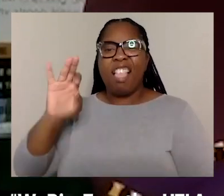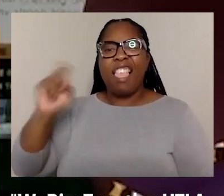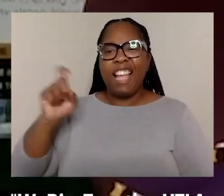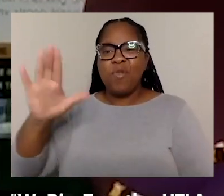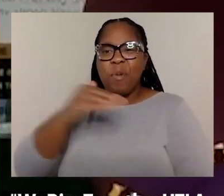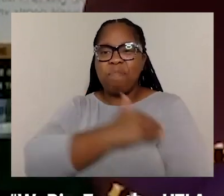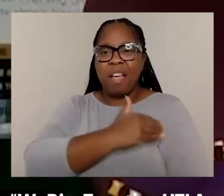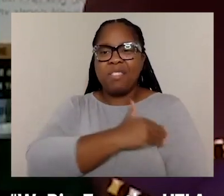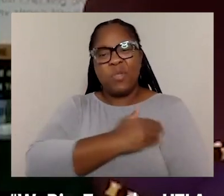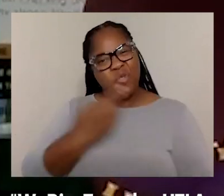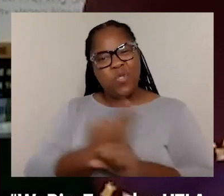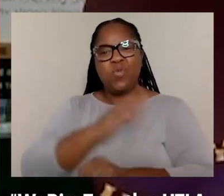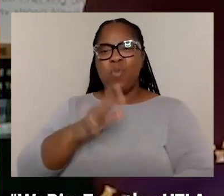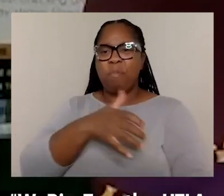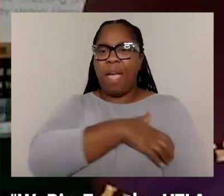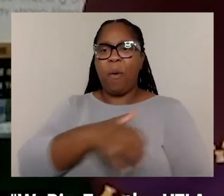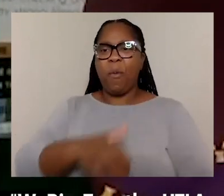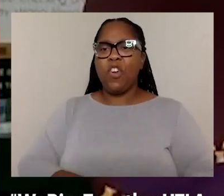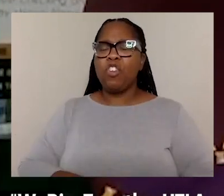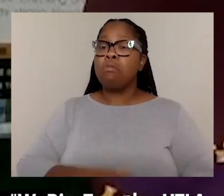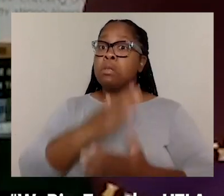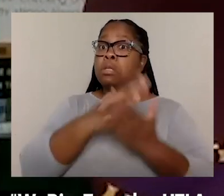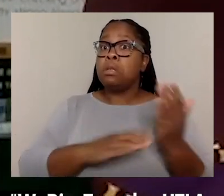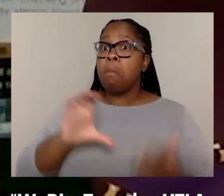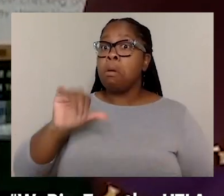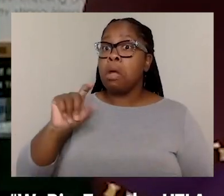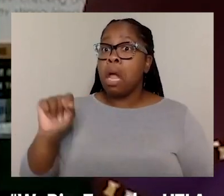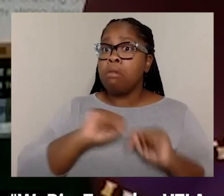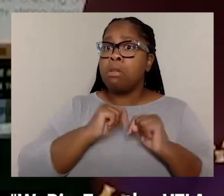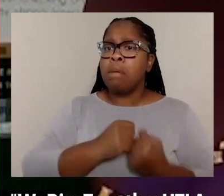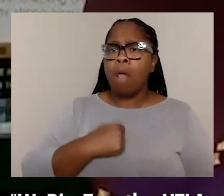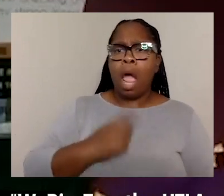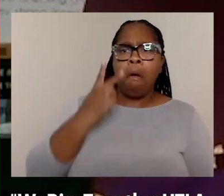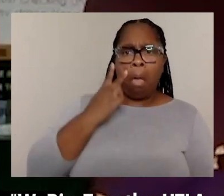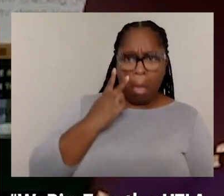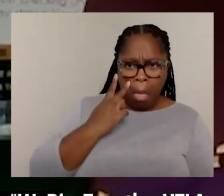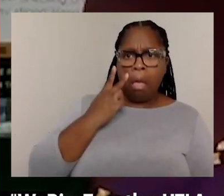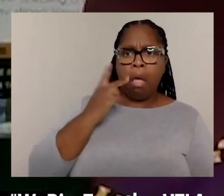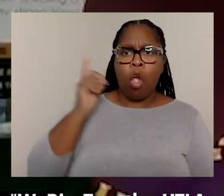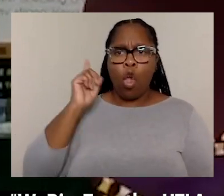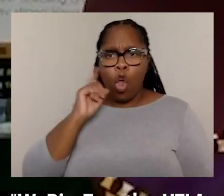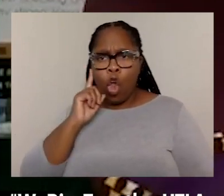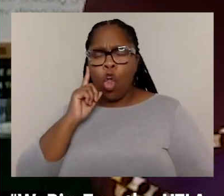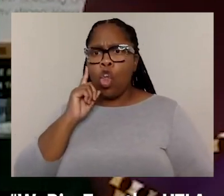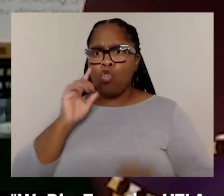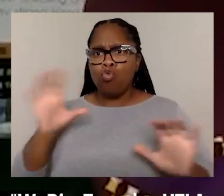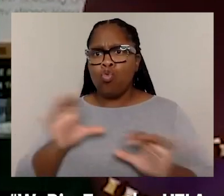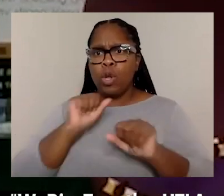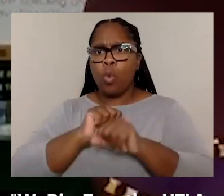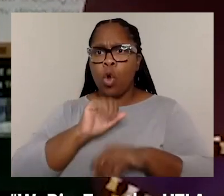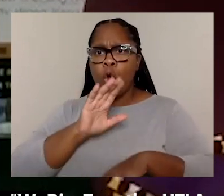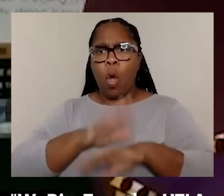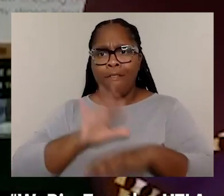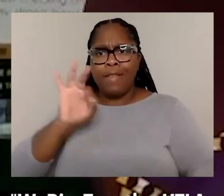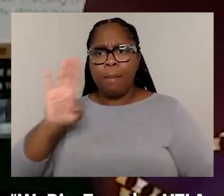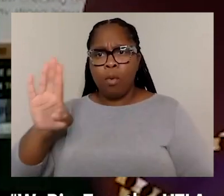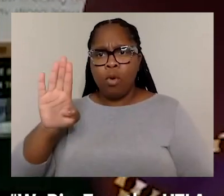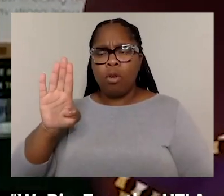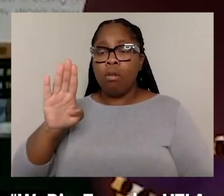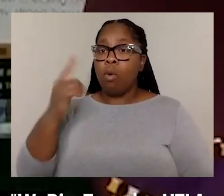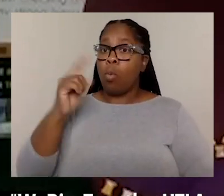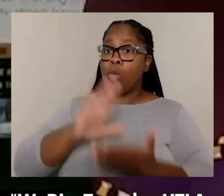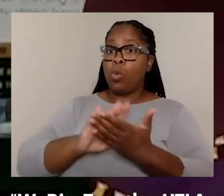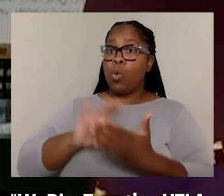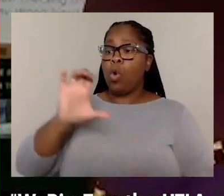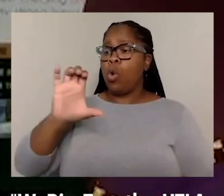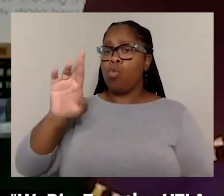I've heard about or seen doing this work on Facebook. Crescent Heights in West Area has